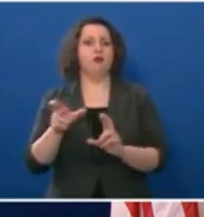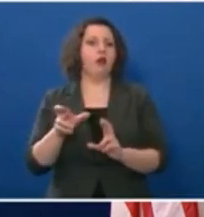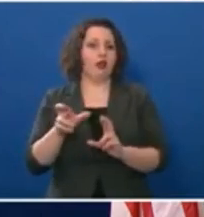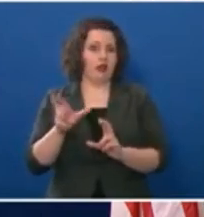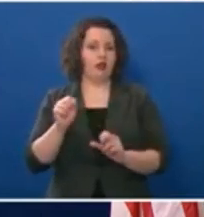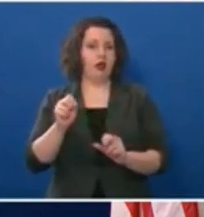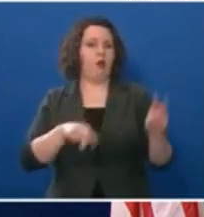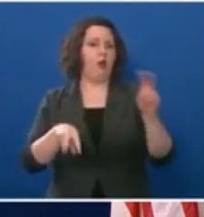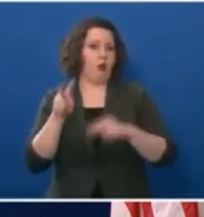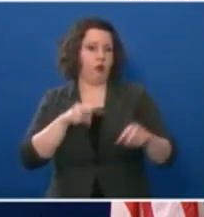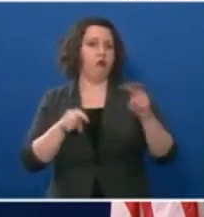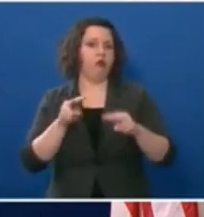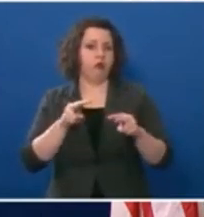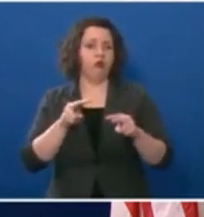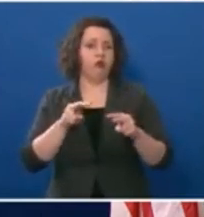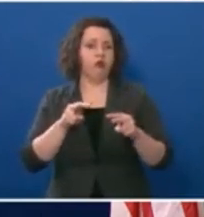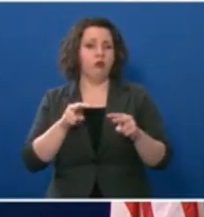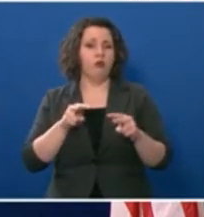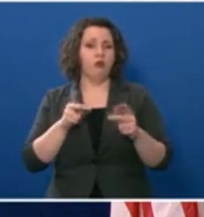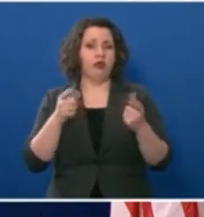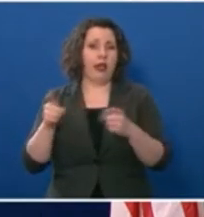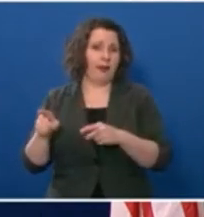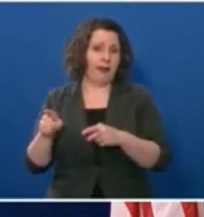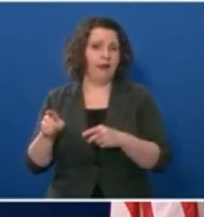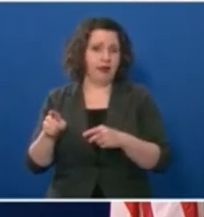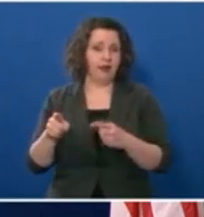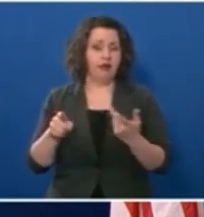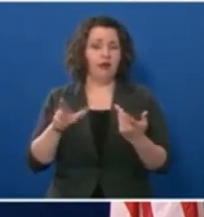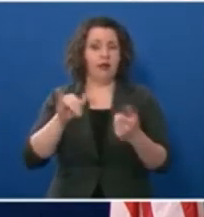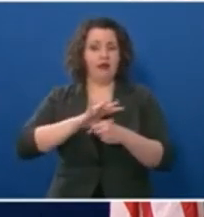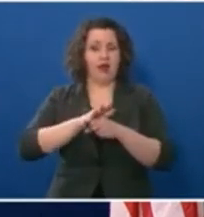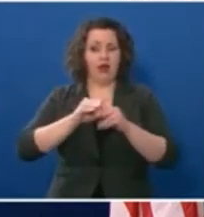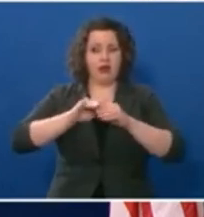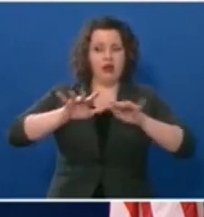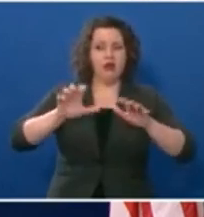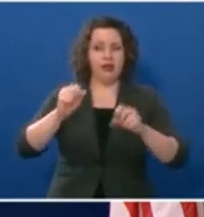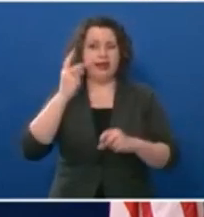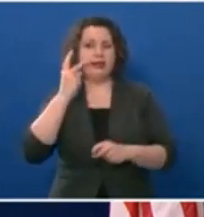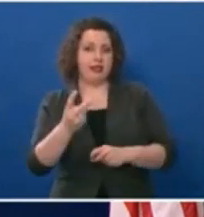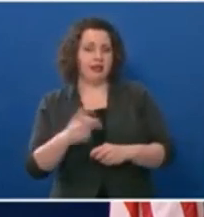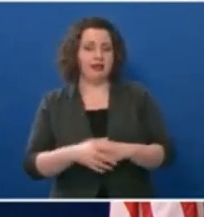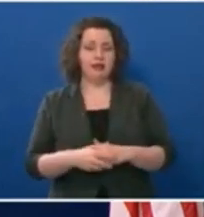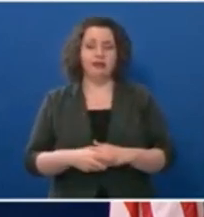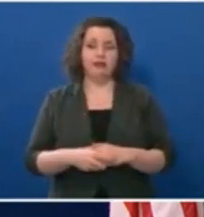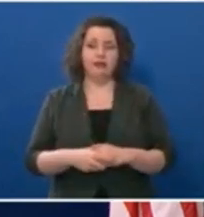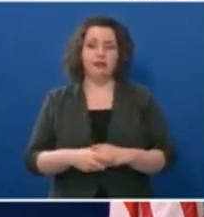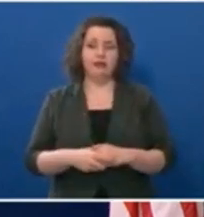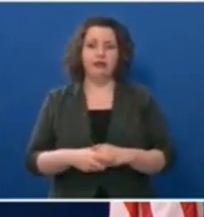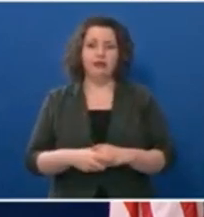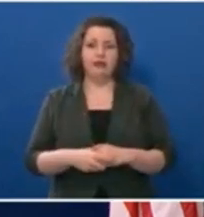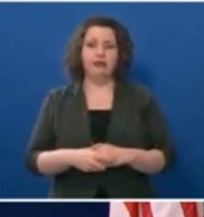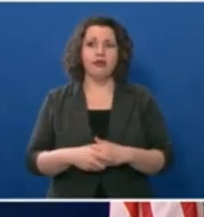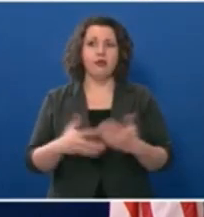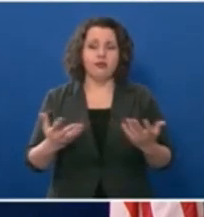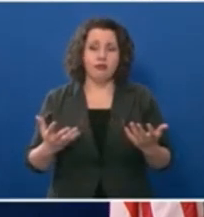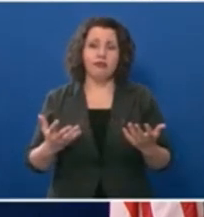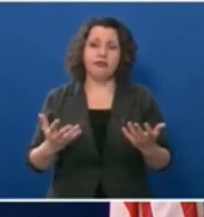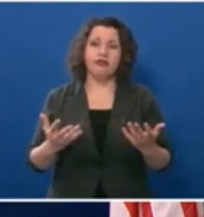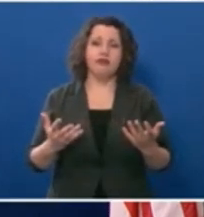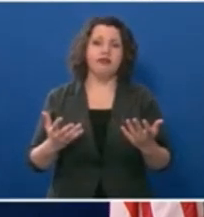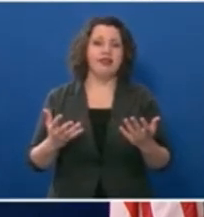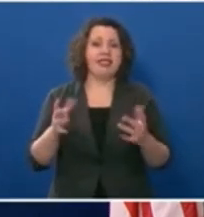monitor what's happening with COVID-19 and the virus activity within our state. So the